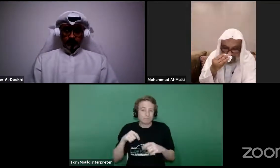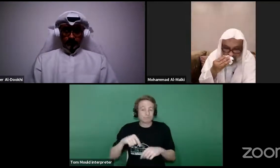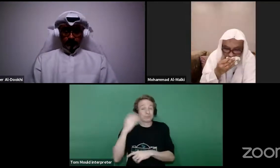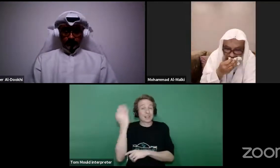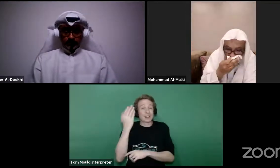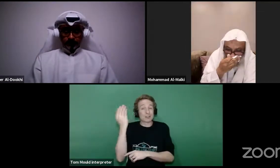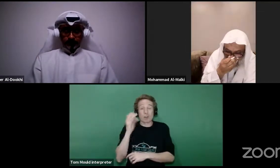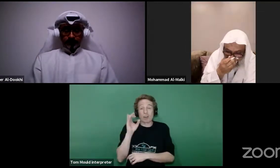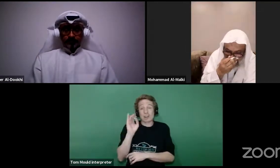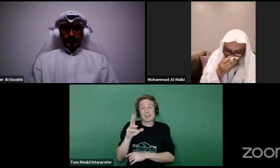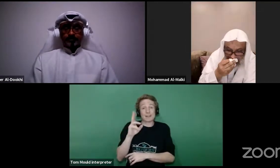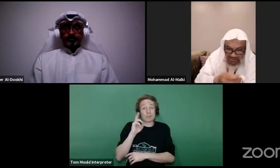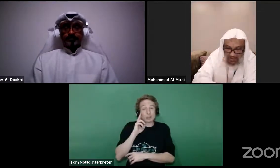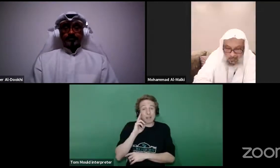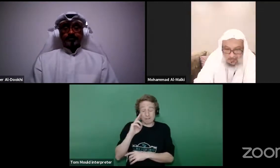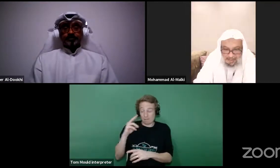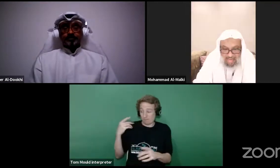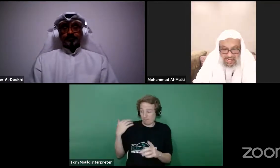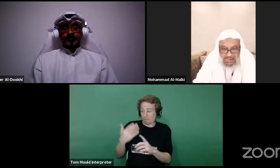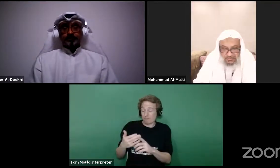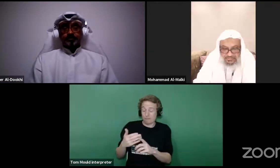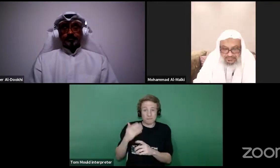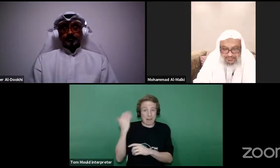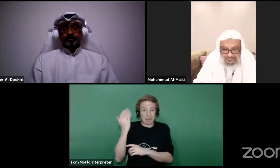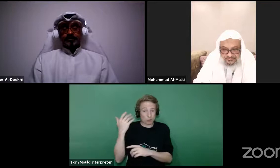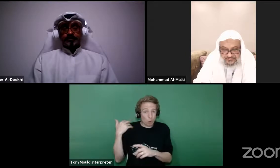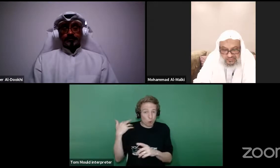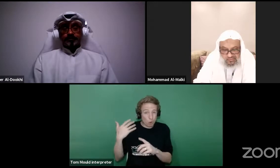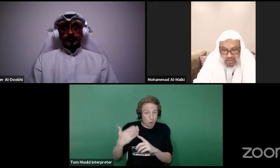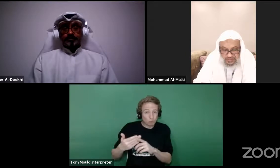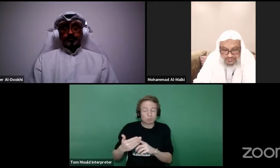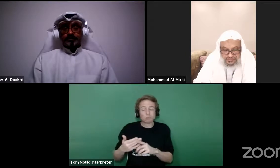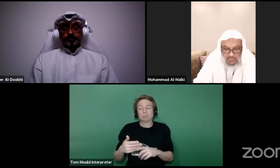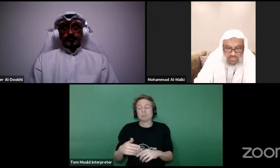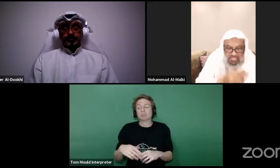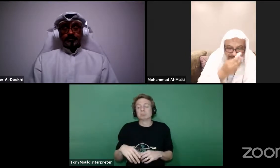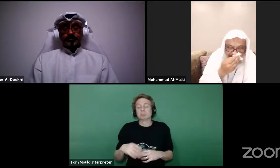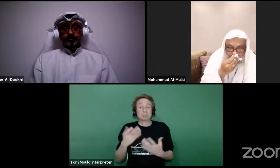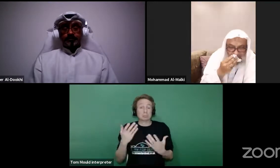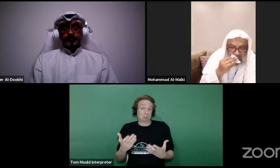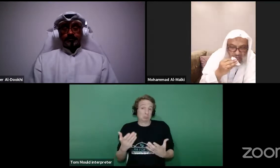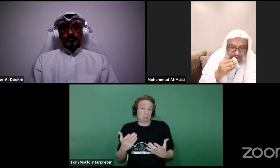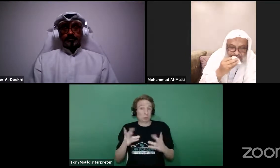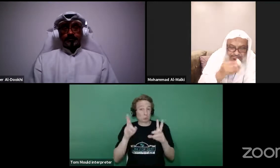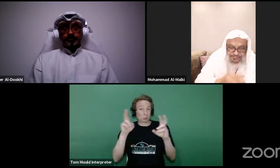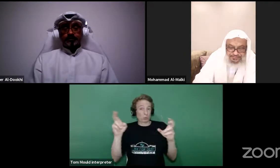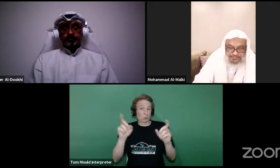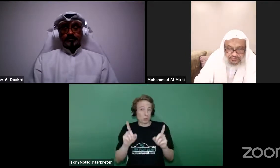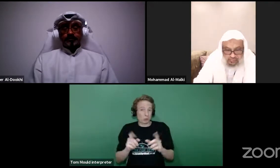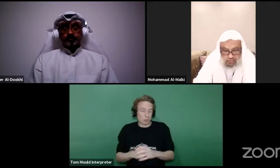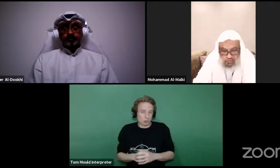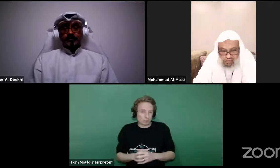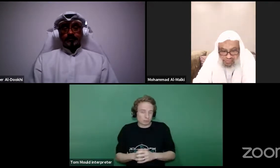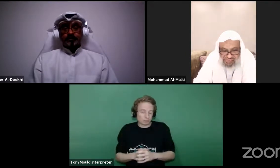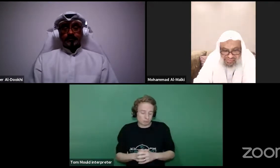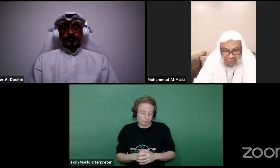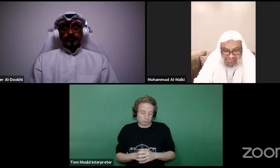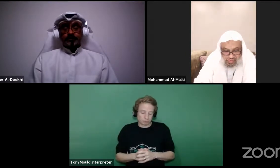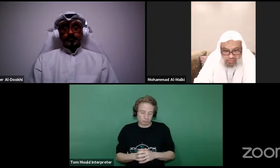Deaf lectures. And in tonight's lecture, we'll explore a very important topic, and that's the topic